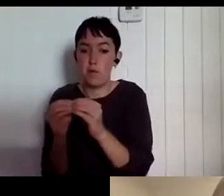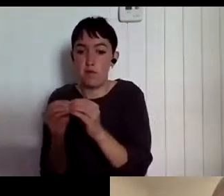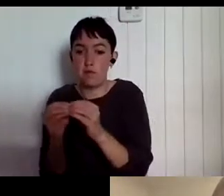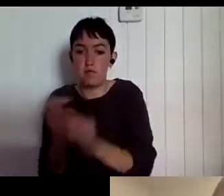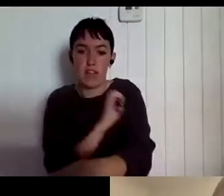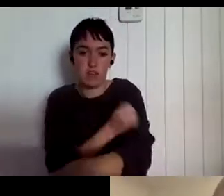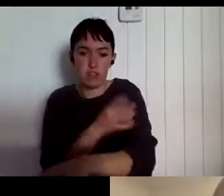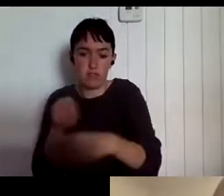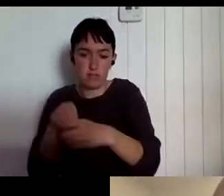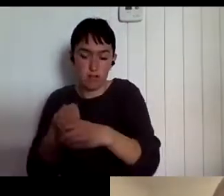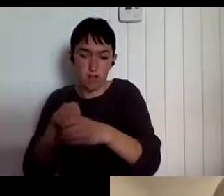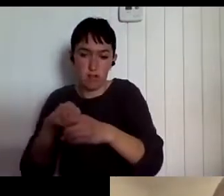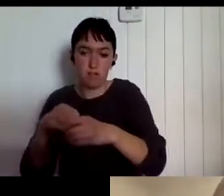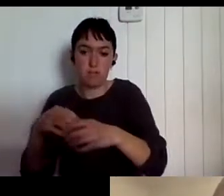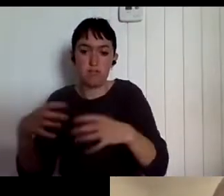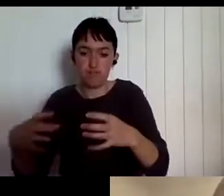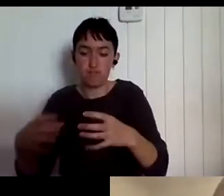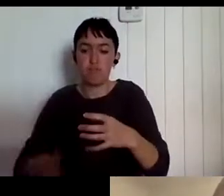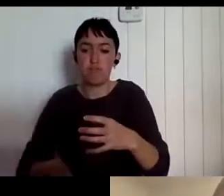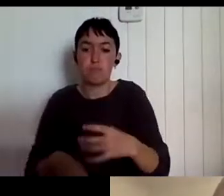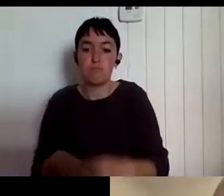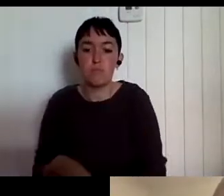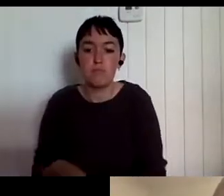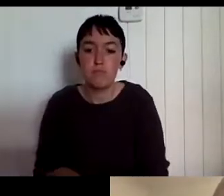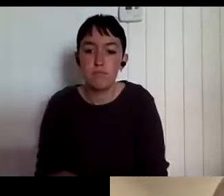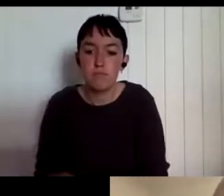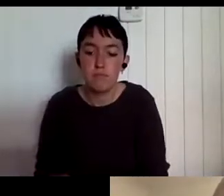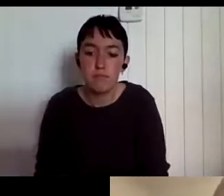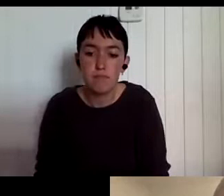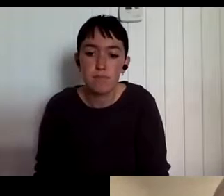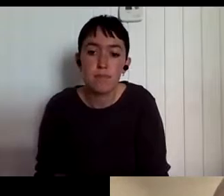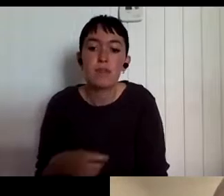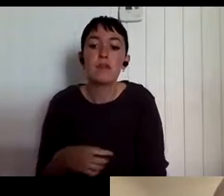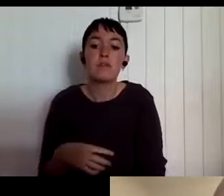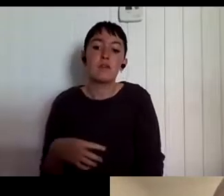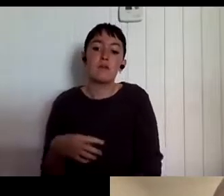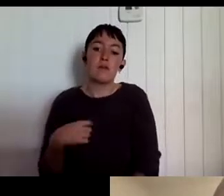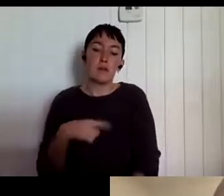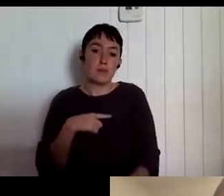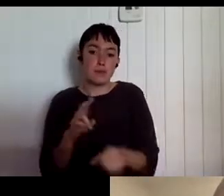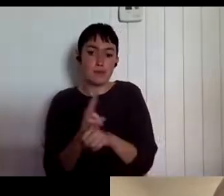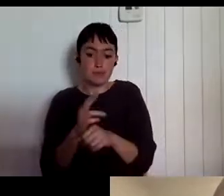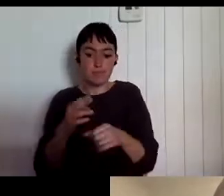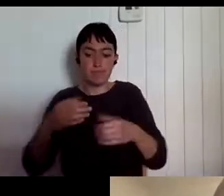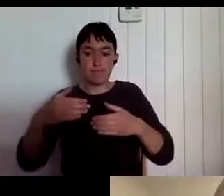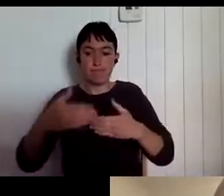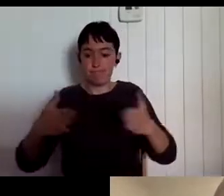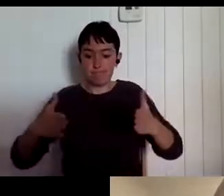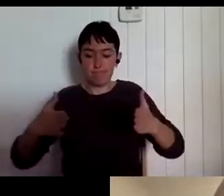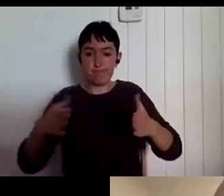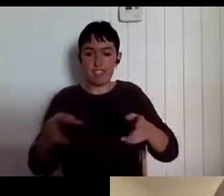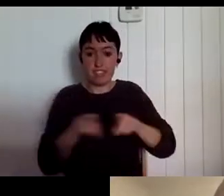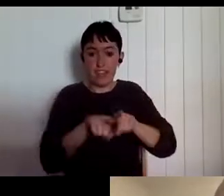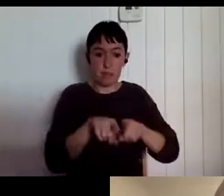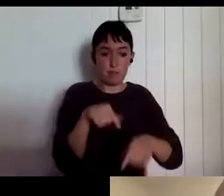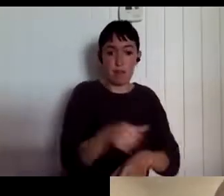you know, you could have theoretically 10 times the more capacity if you use the exact same sort of mass at a per mass level. The issue with that